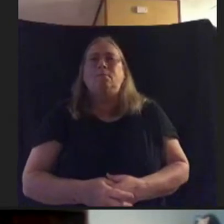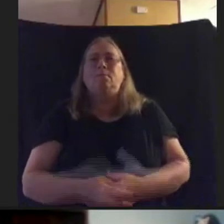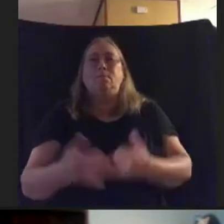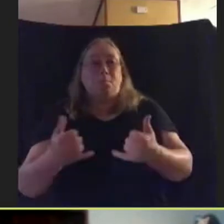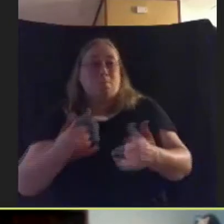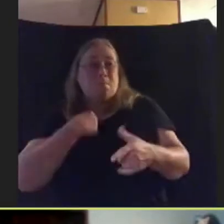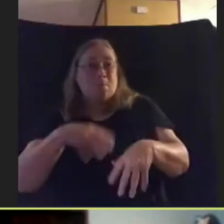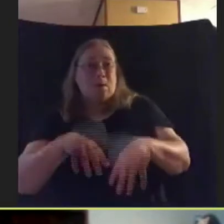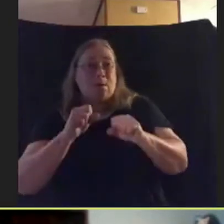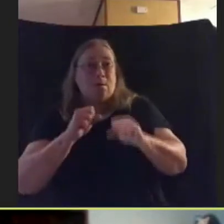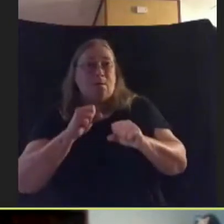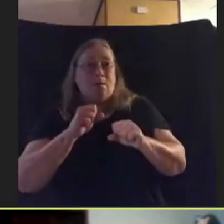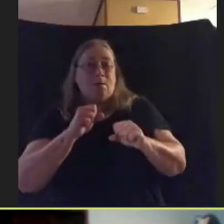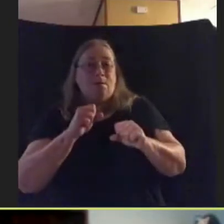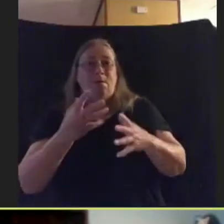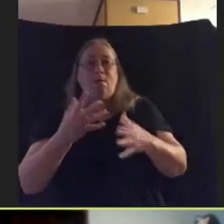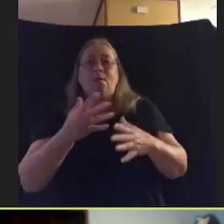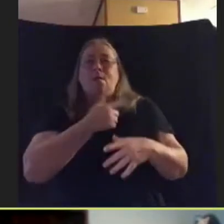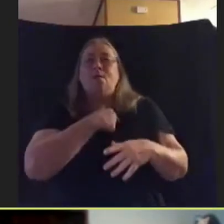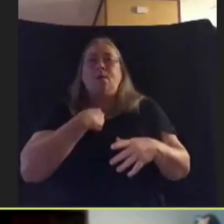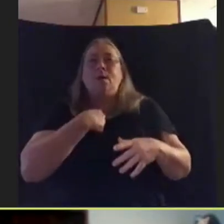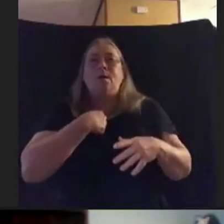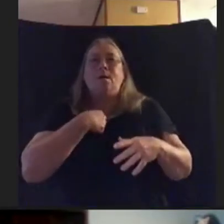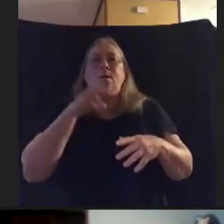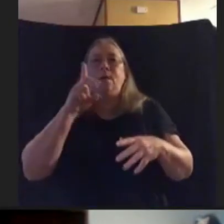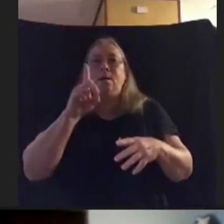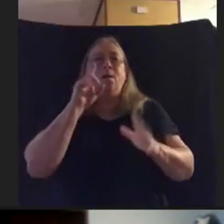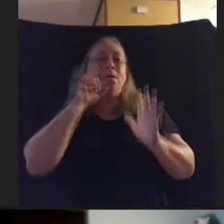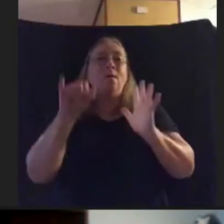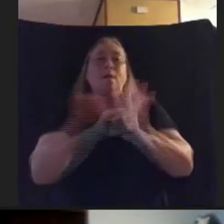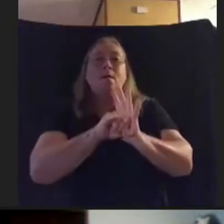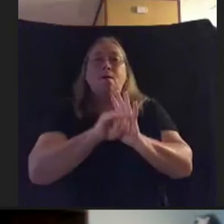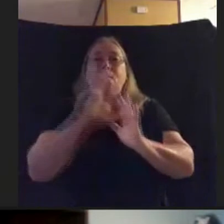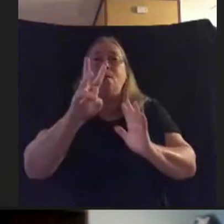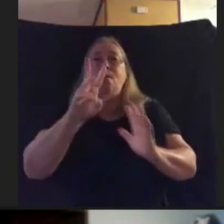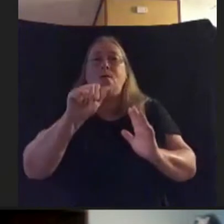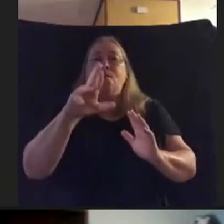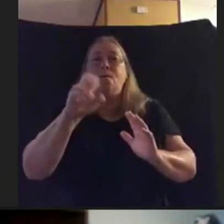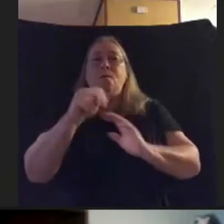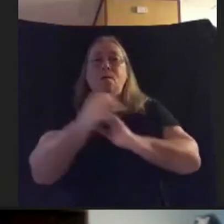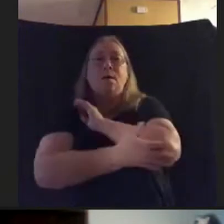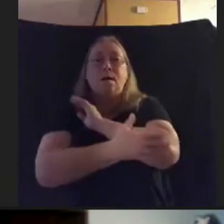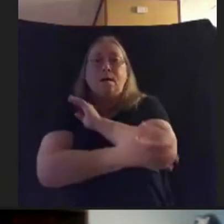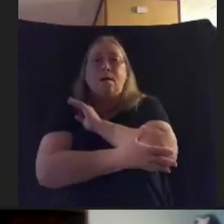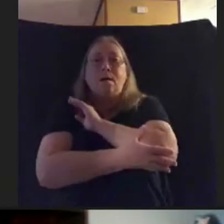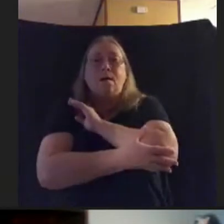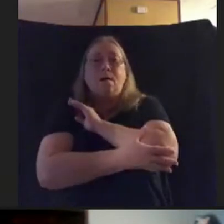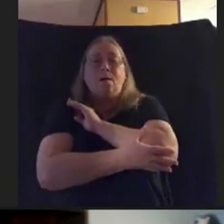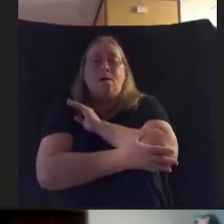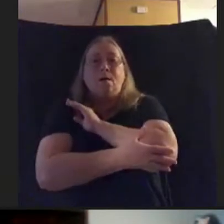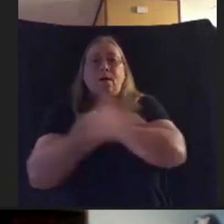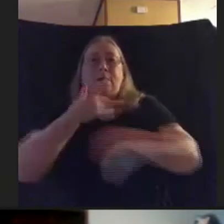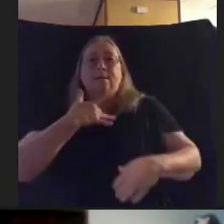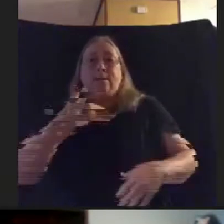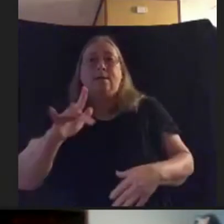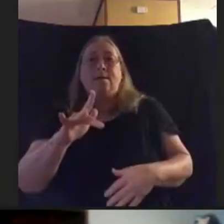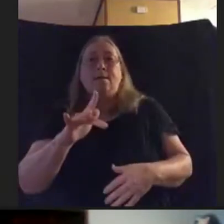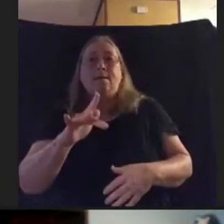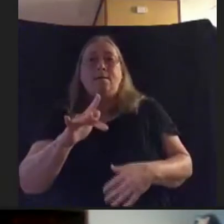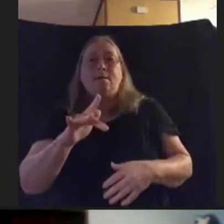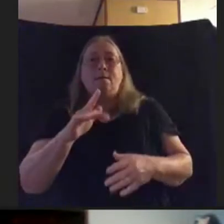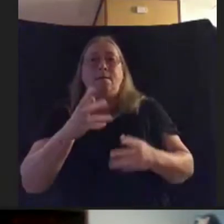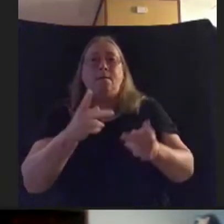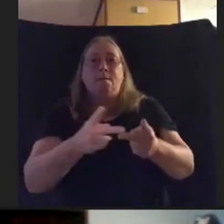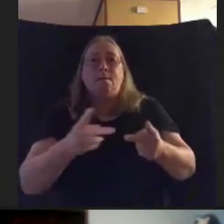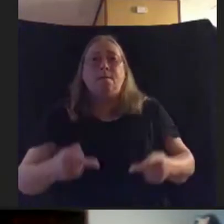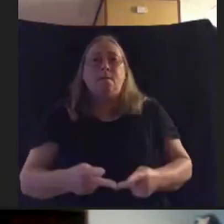because And we did identify Warren County as a soft spot. And so we did find some key partners to share a vaccine with this week, a sizable